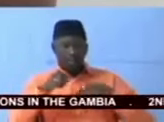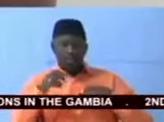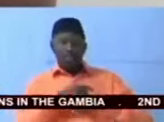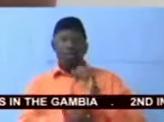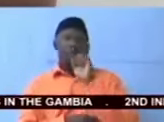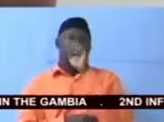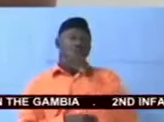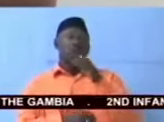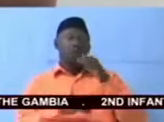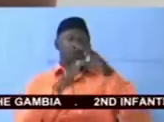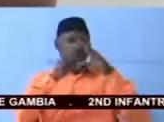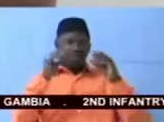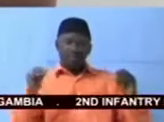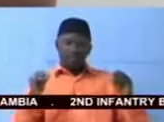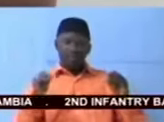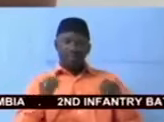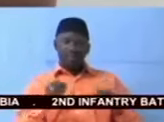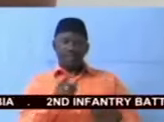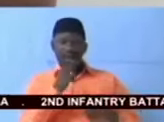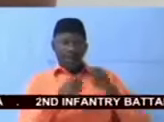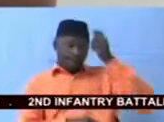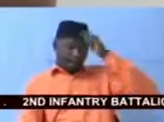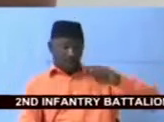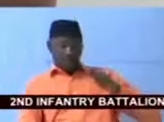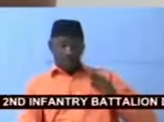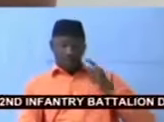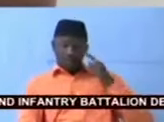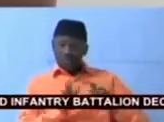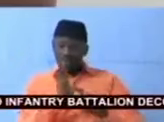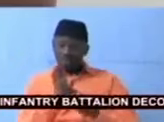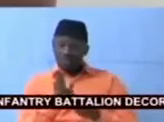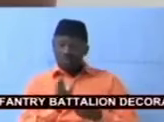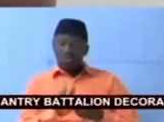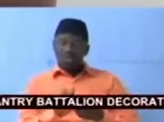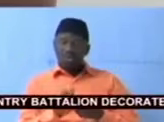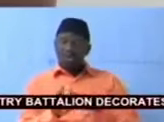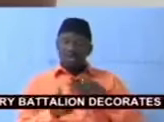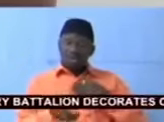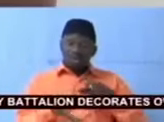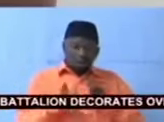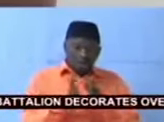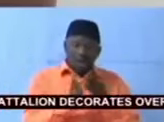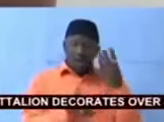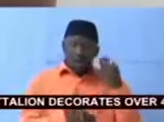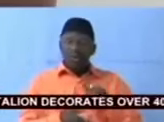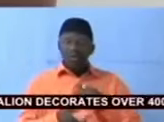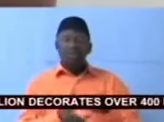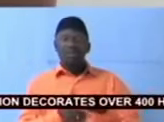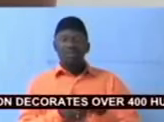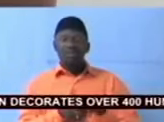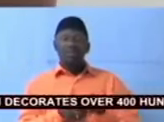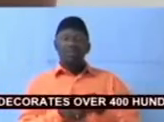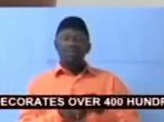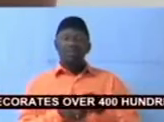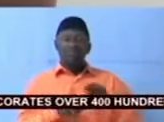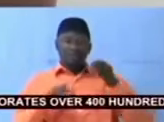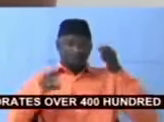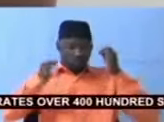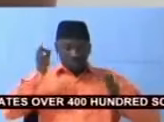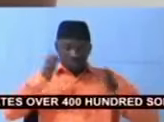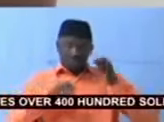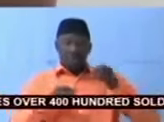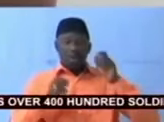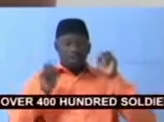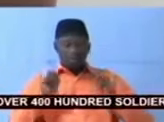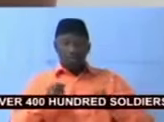did the prosecutor give any indication as to how the sentencing should be passed ndax police bobu amone bi la yow bi ndax waxon na la at